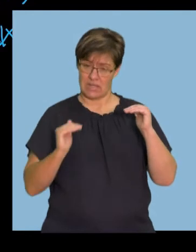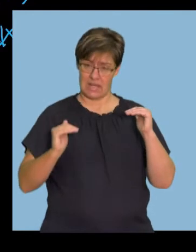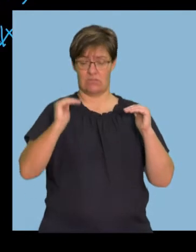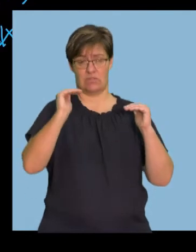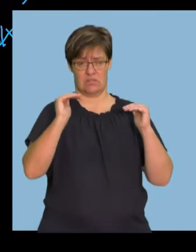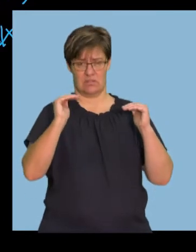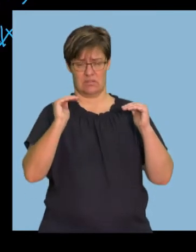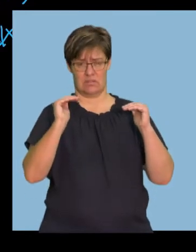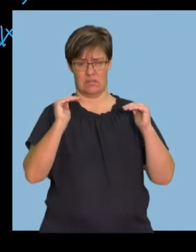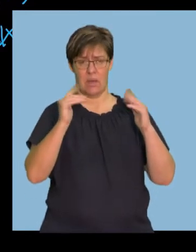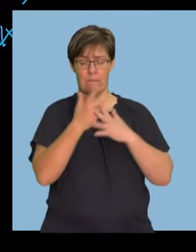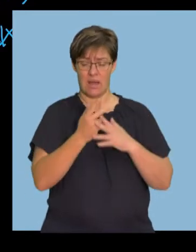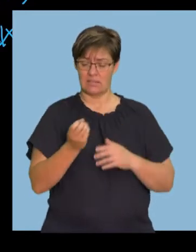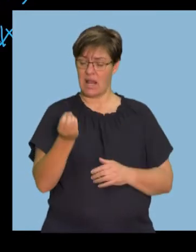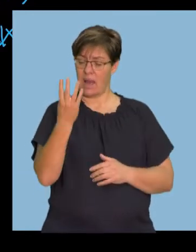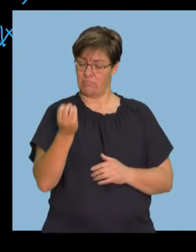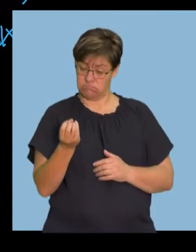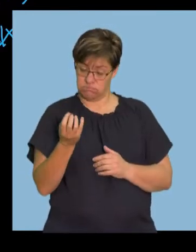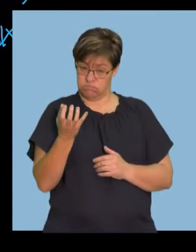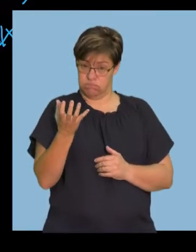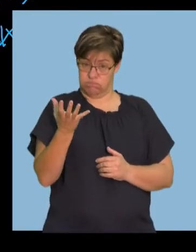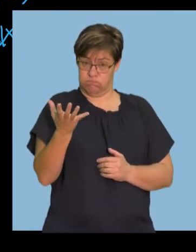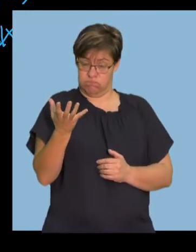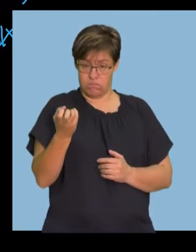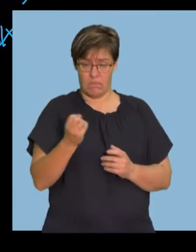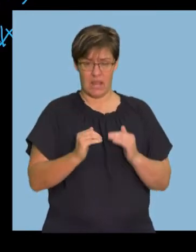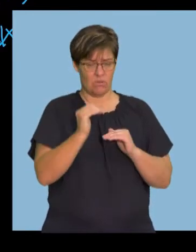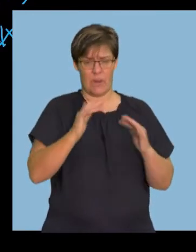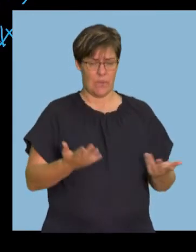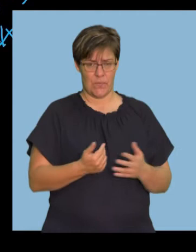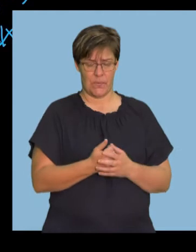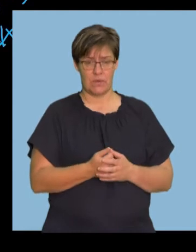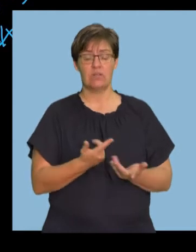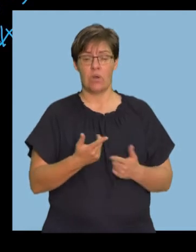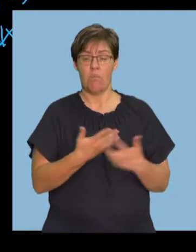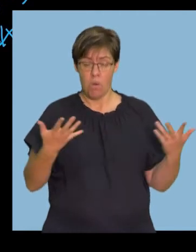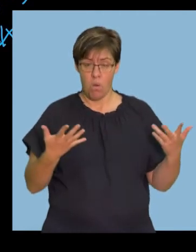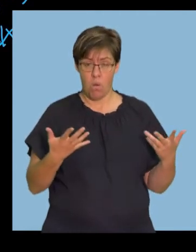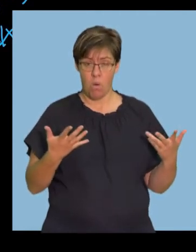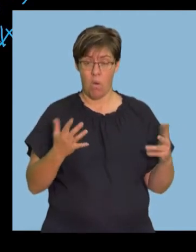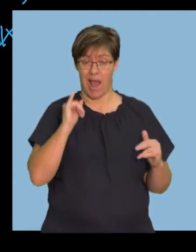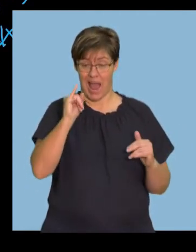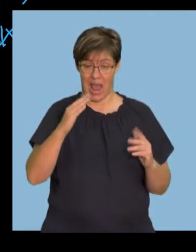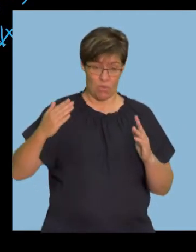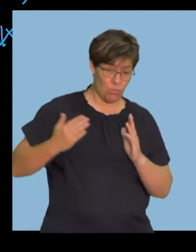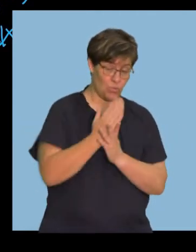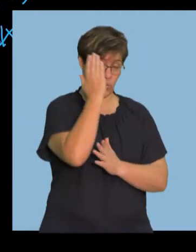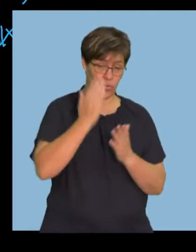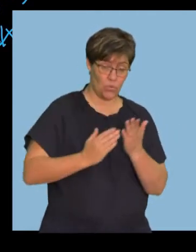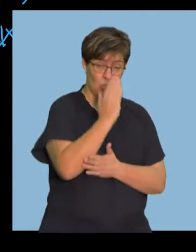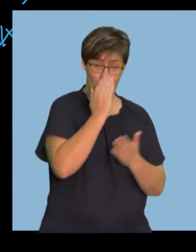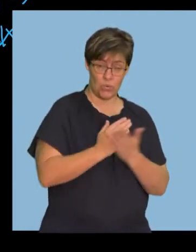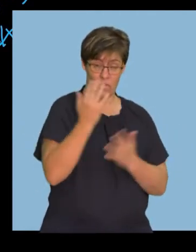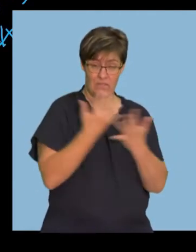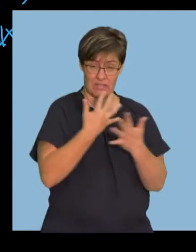increase. But how did that affect the brightness of the light bulb? As the current increased, as more and more current moved through